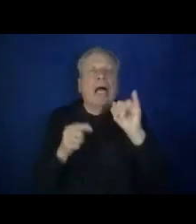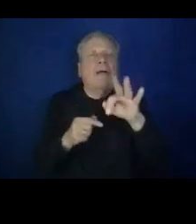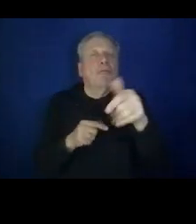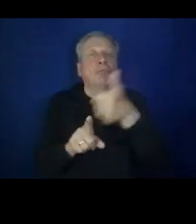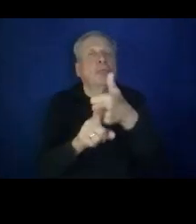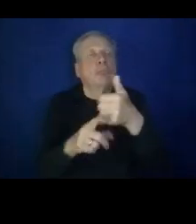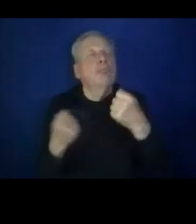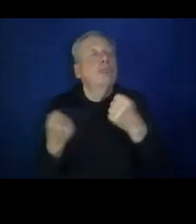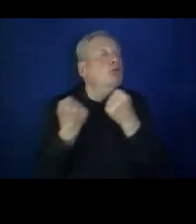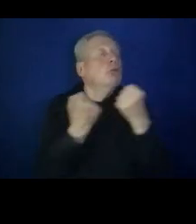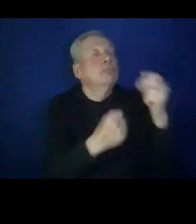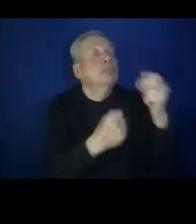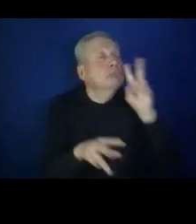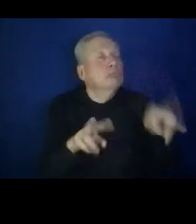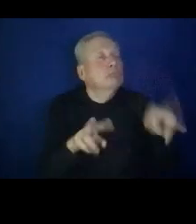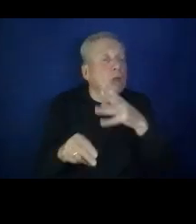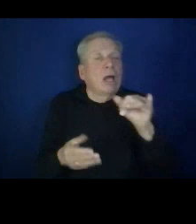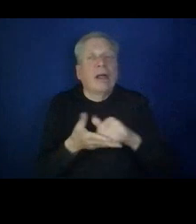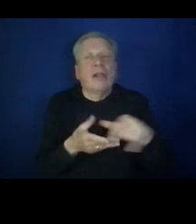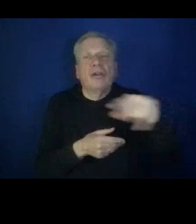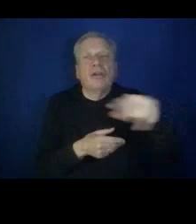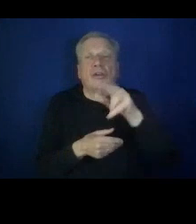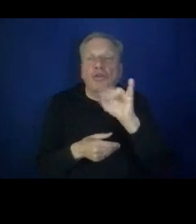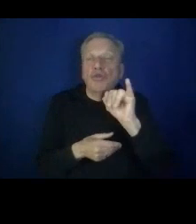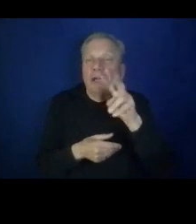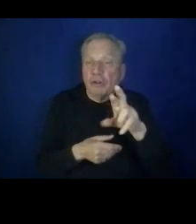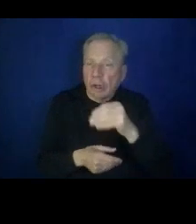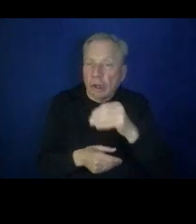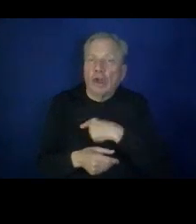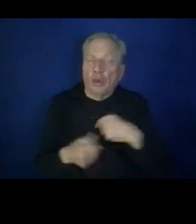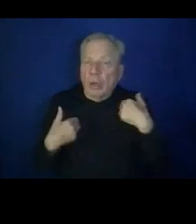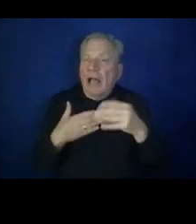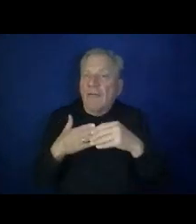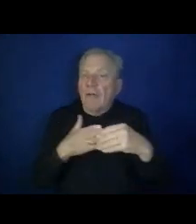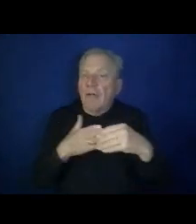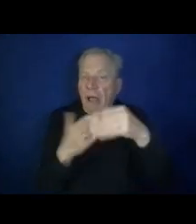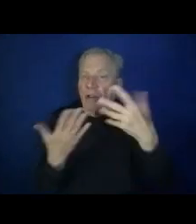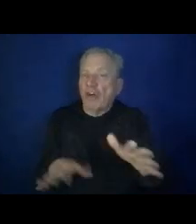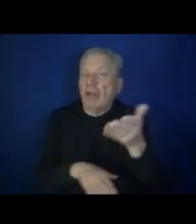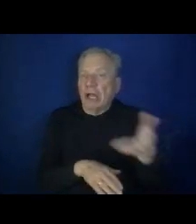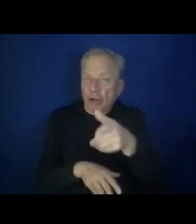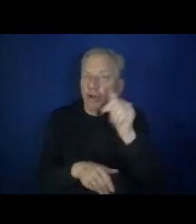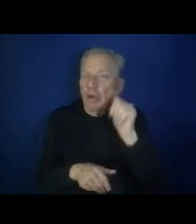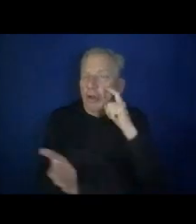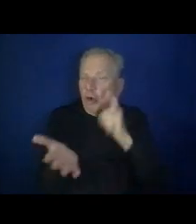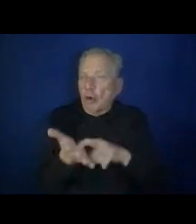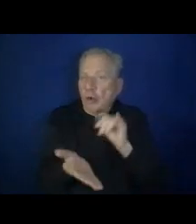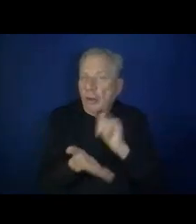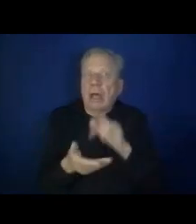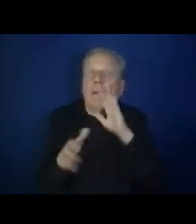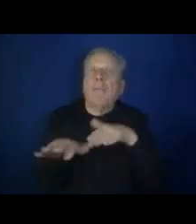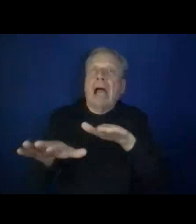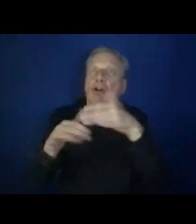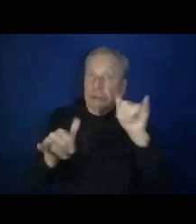as far as Boiling River, we have guide access down there, you can see that that mountain is still